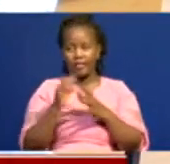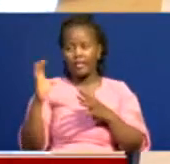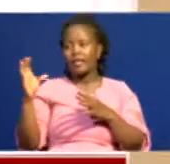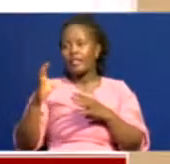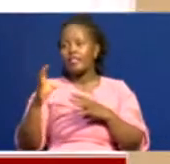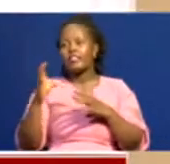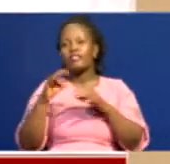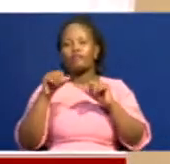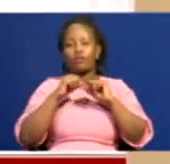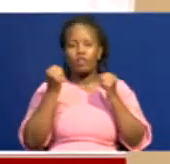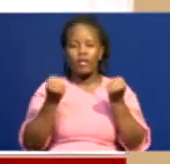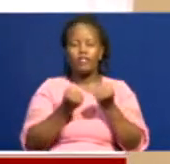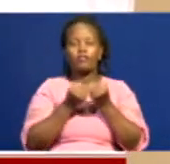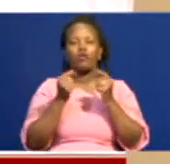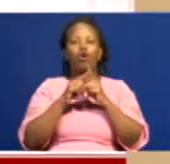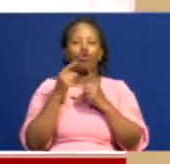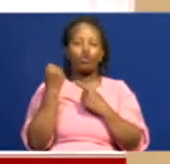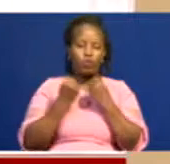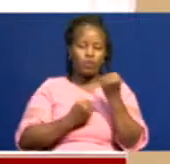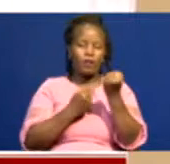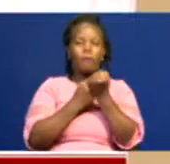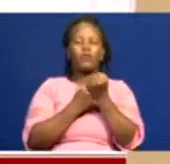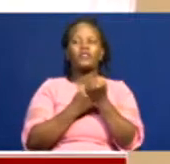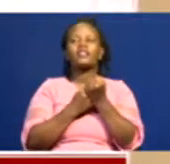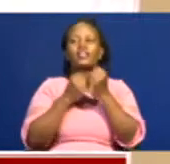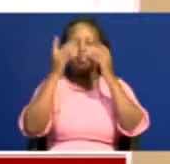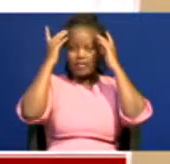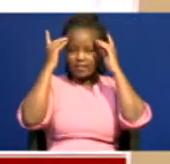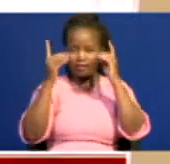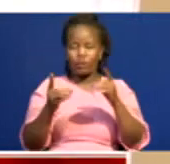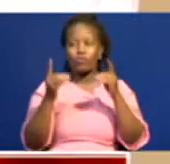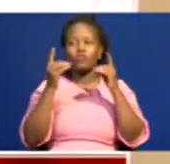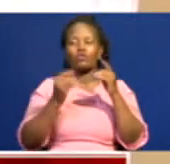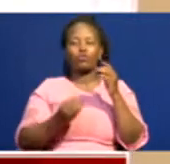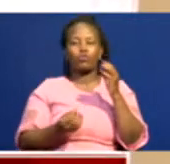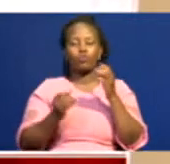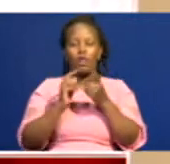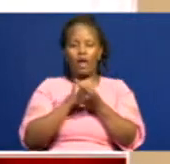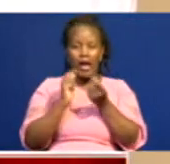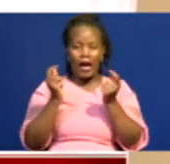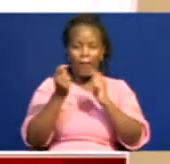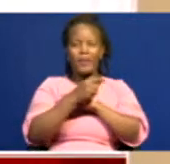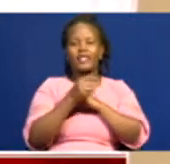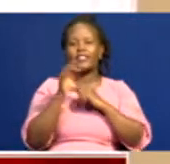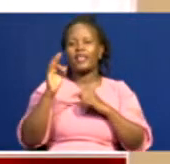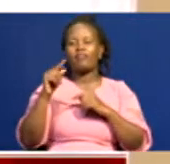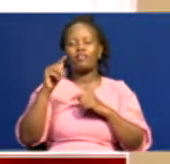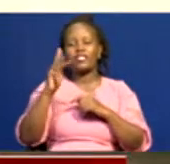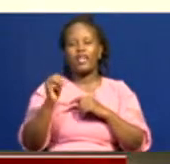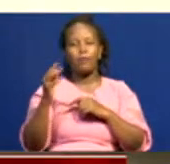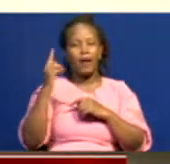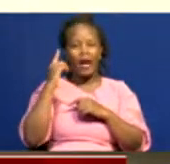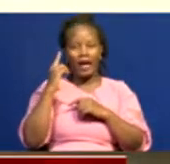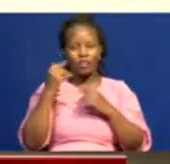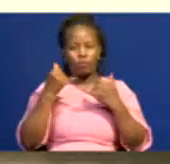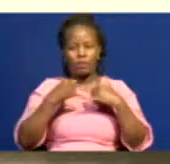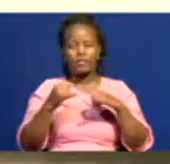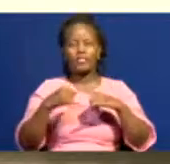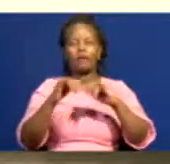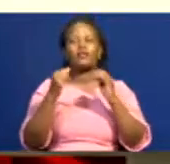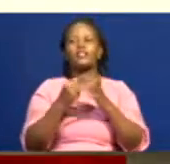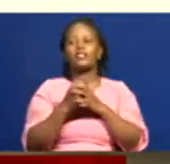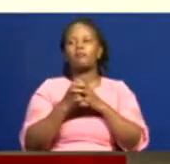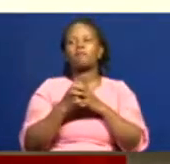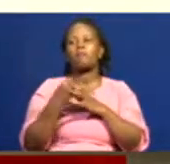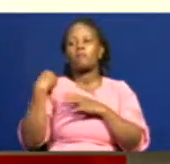further support the move to amend the Prohibition of FGM Act to facilitate implementation. The sobering